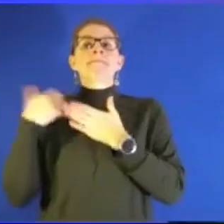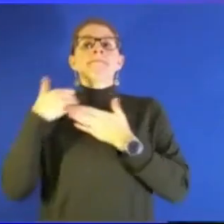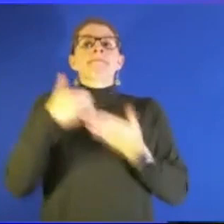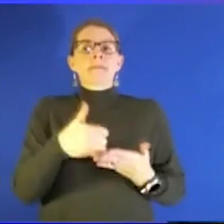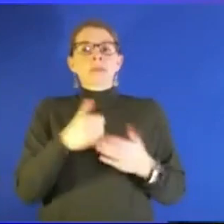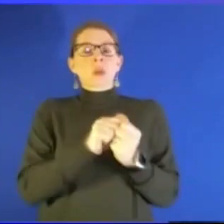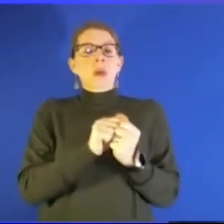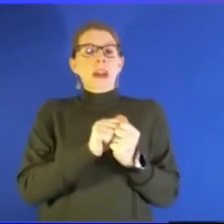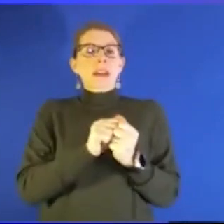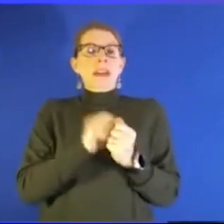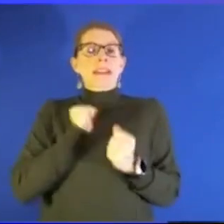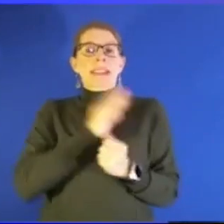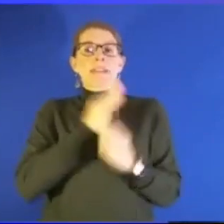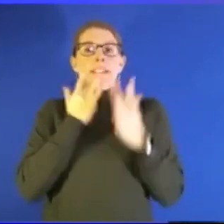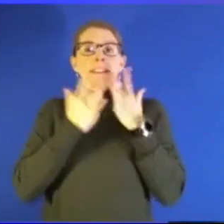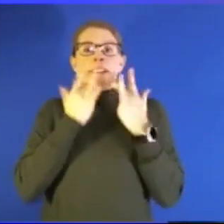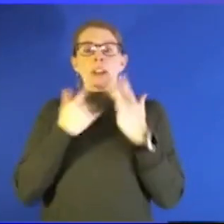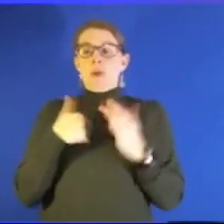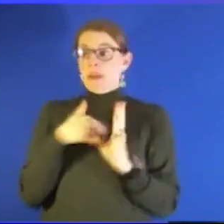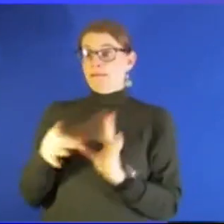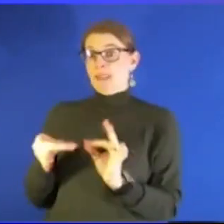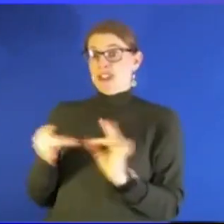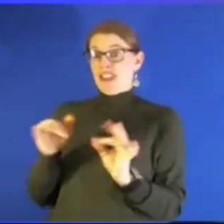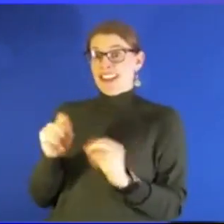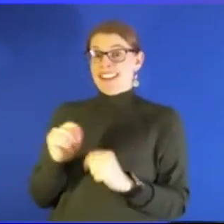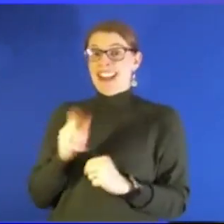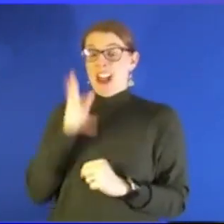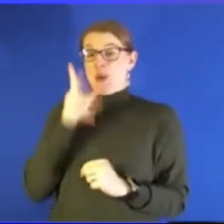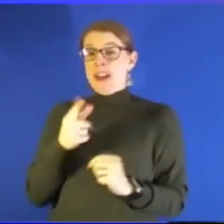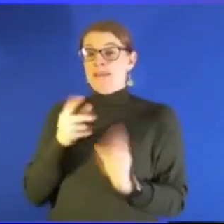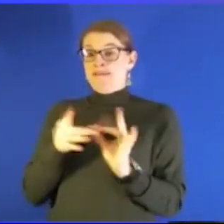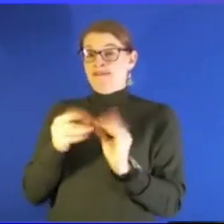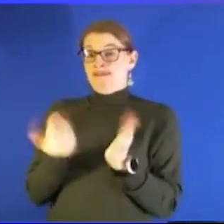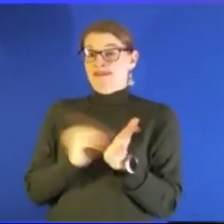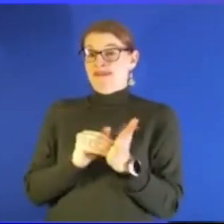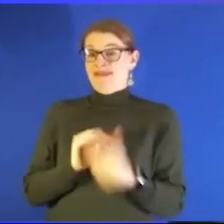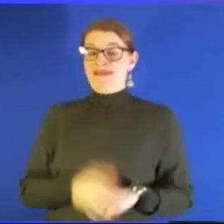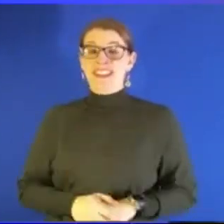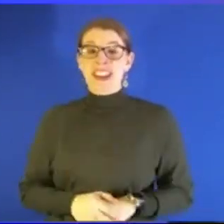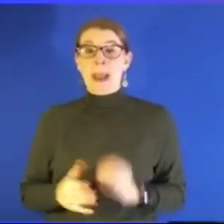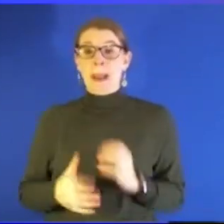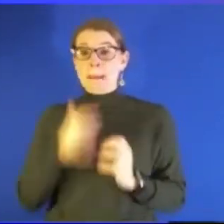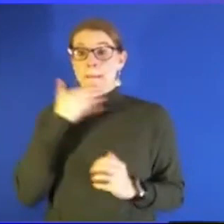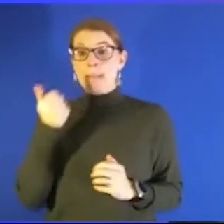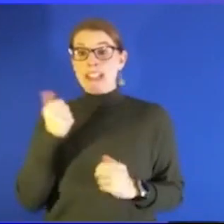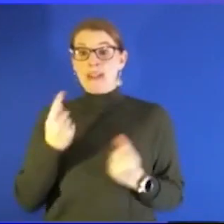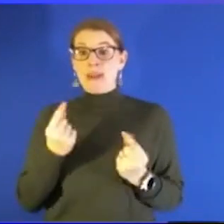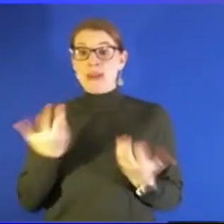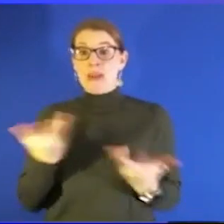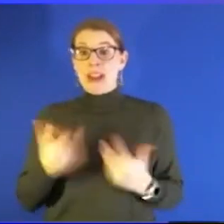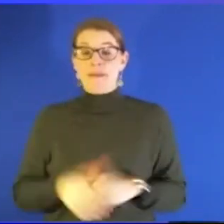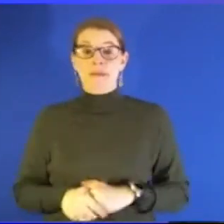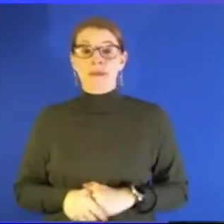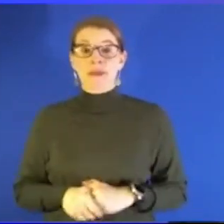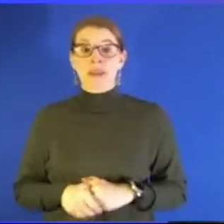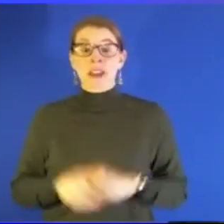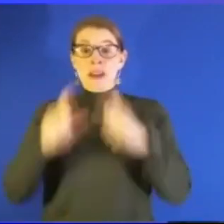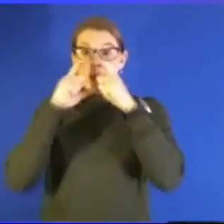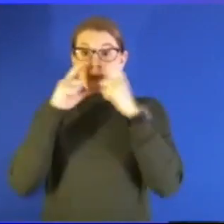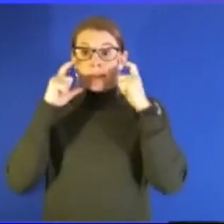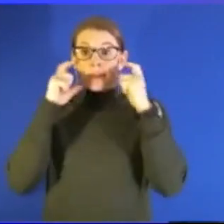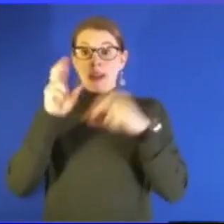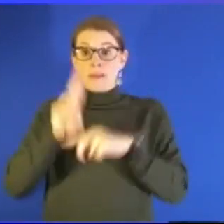think we've said it. I'll repeat it again. The best thing we can do is mask